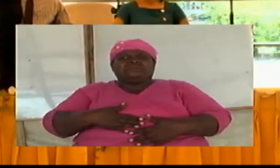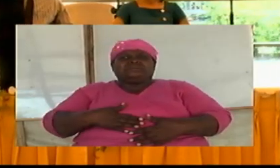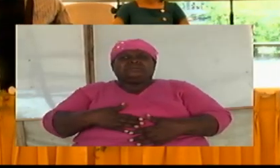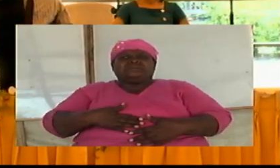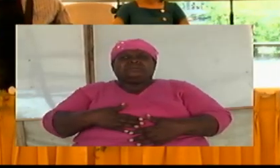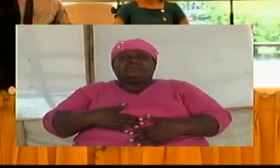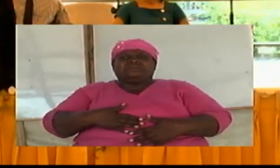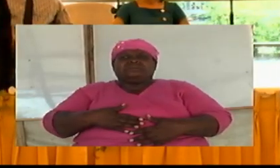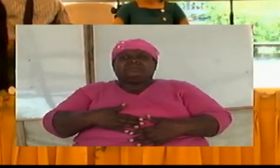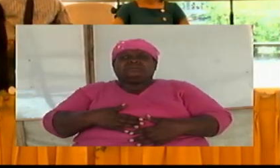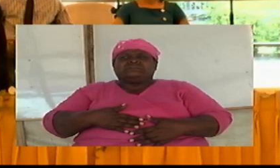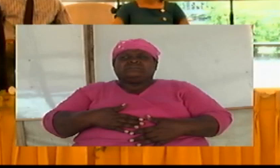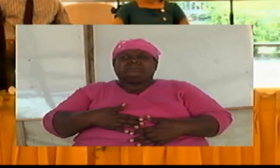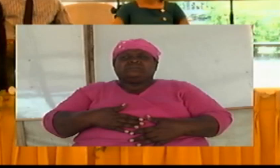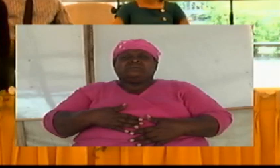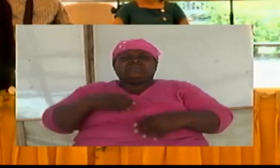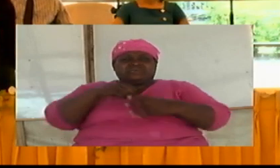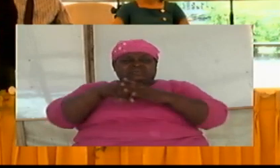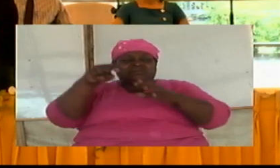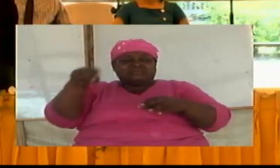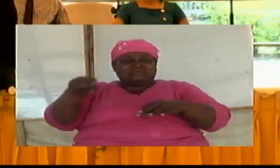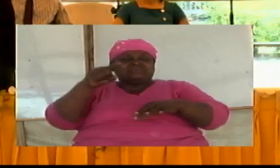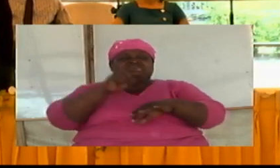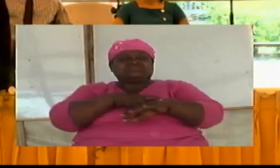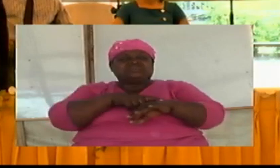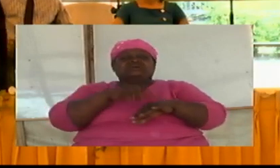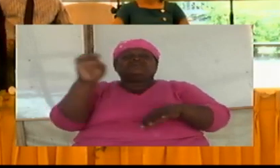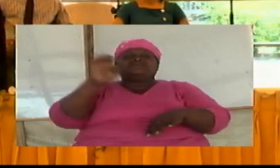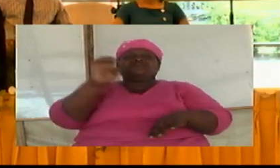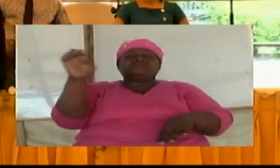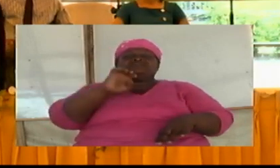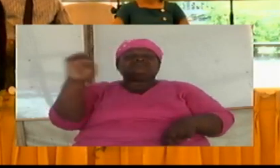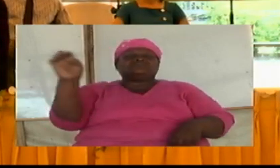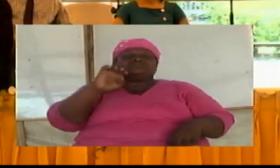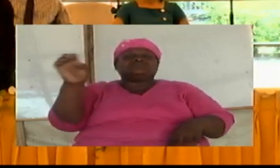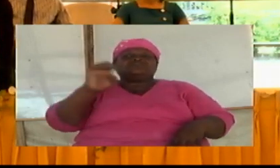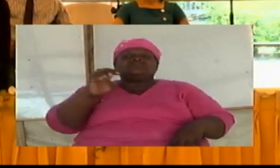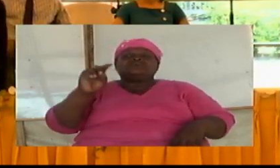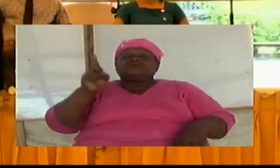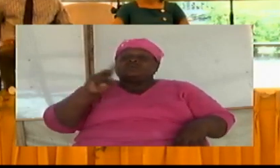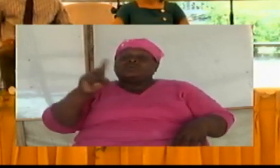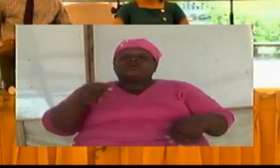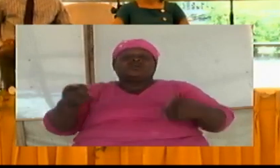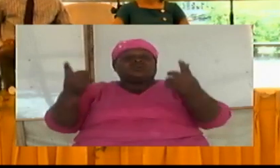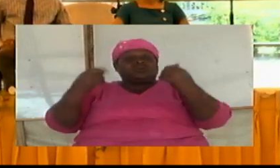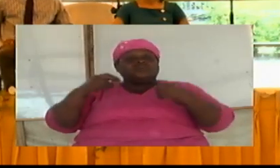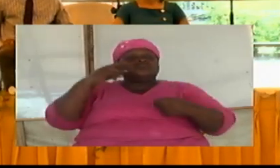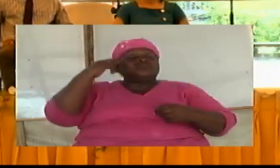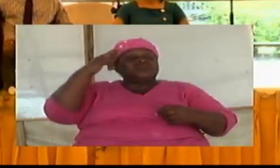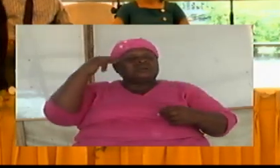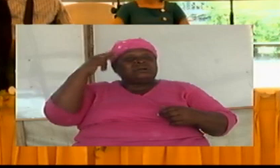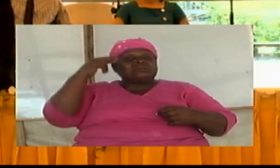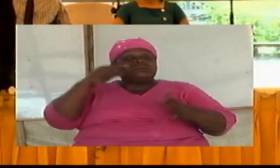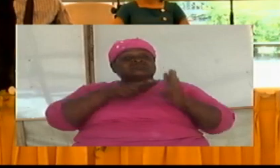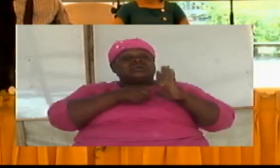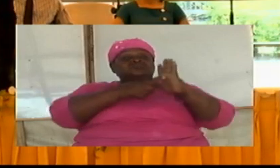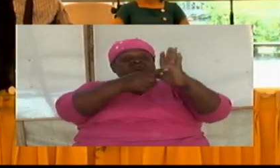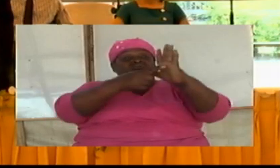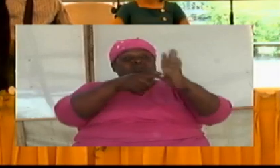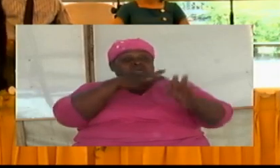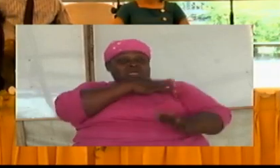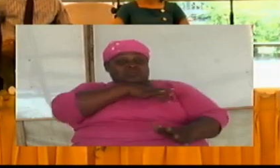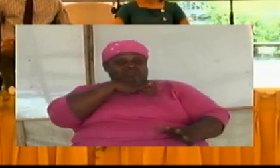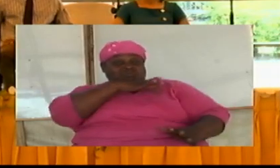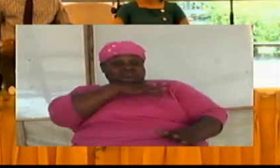Praise God Almighty. And in this time of Easter, where we come to recognize and to show